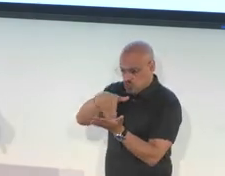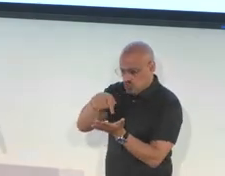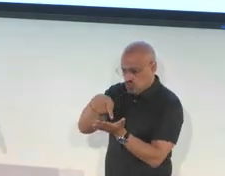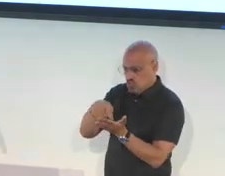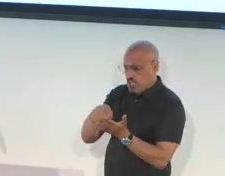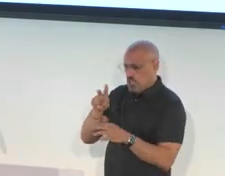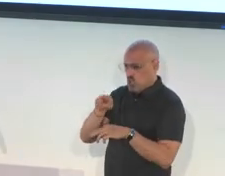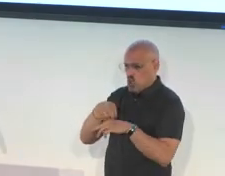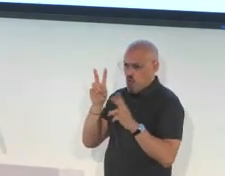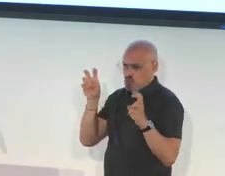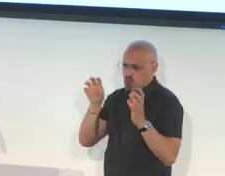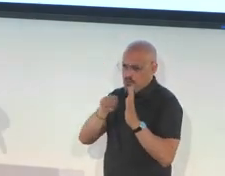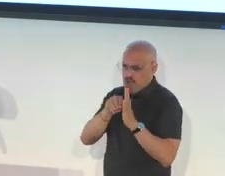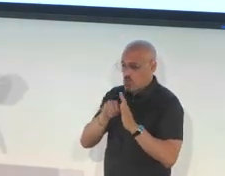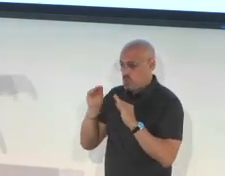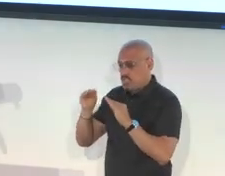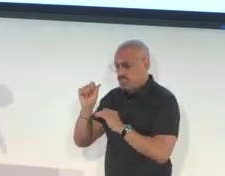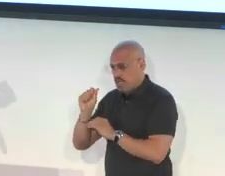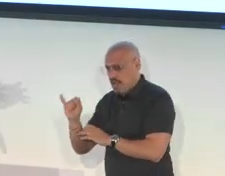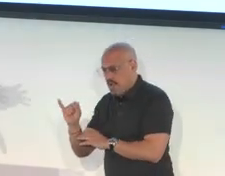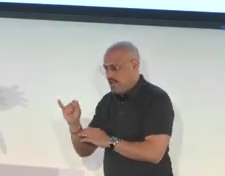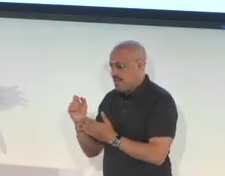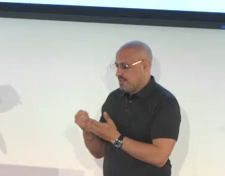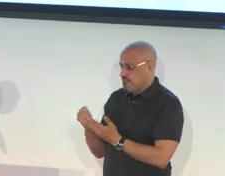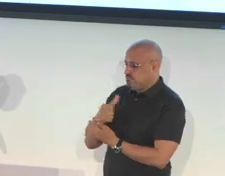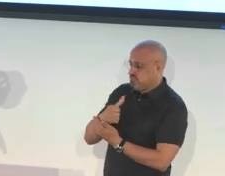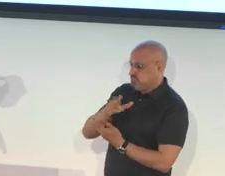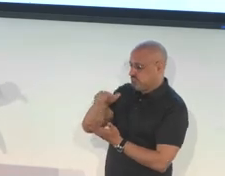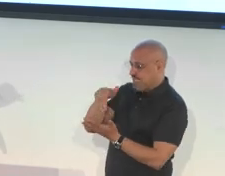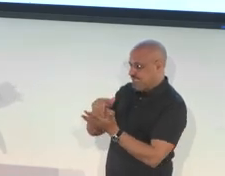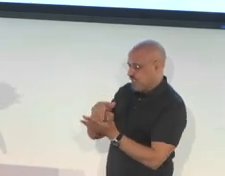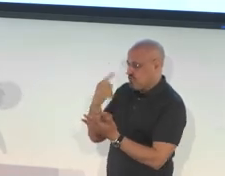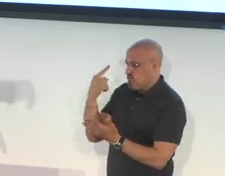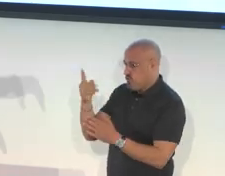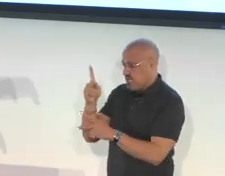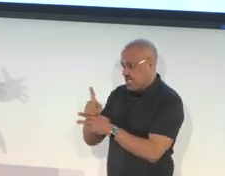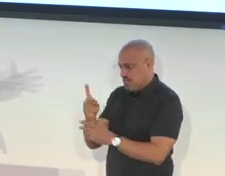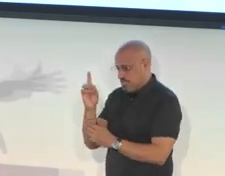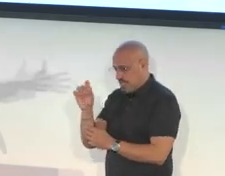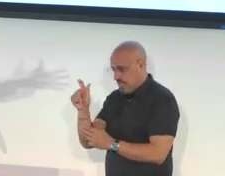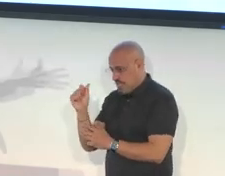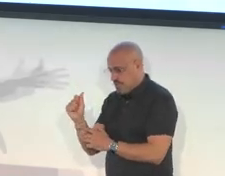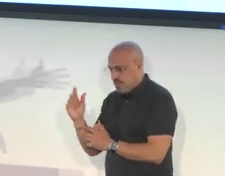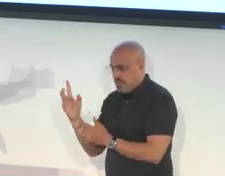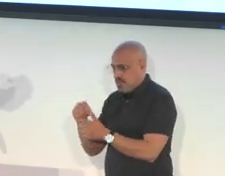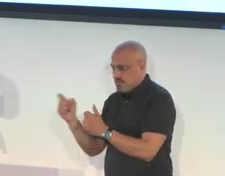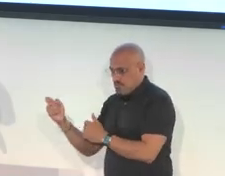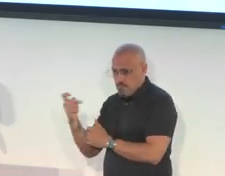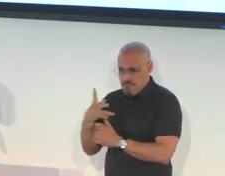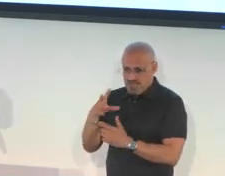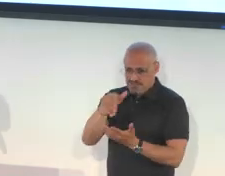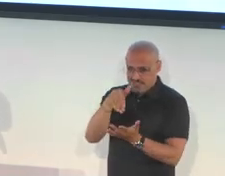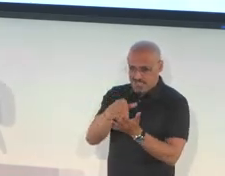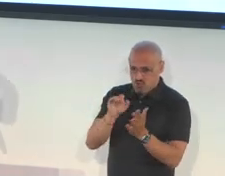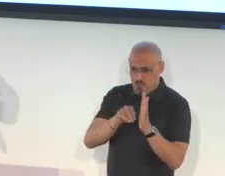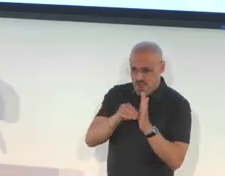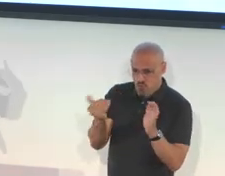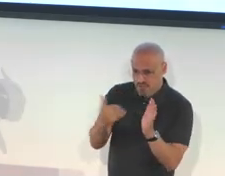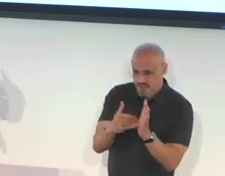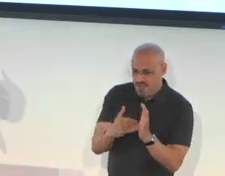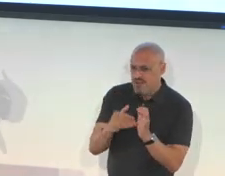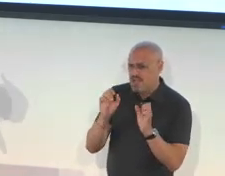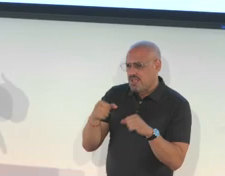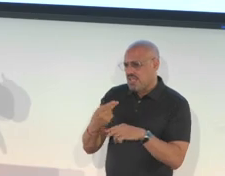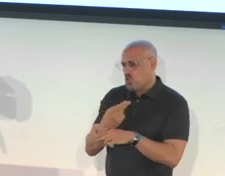a normal model, which teaches an AI, the decentralization bit that keeps that data and then goes back into a centralized model. So you can basically